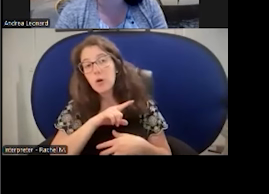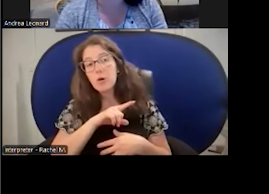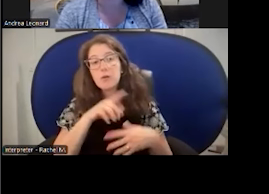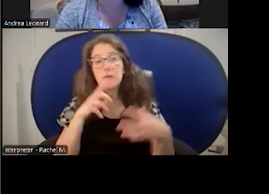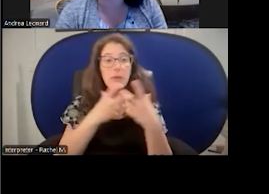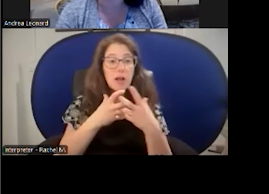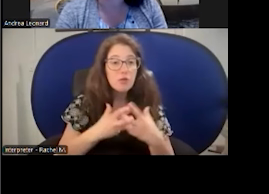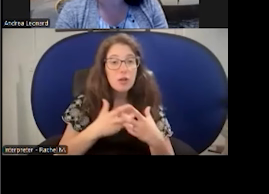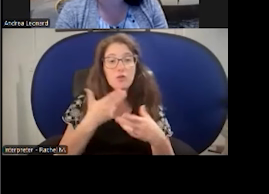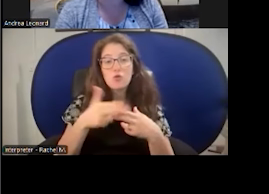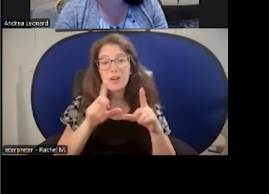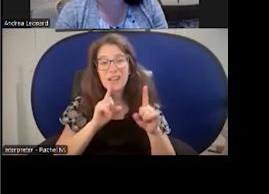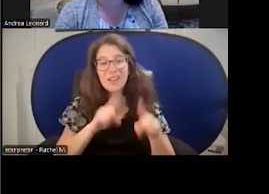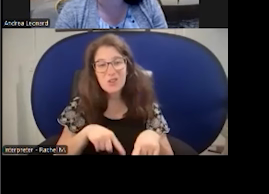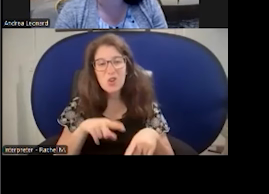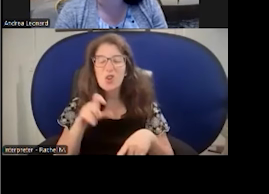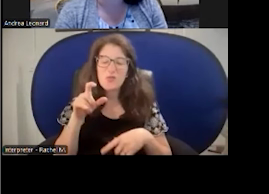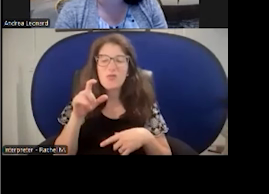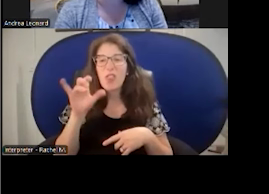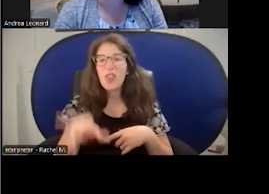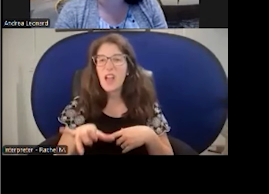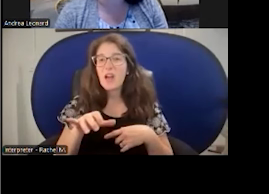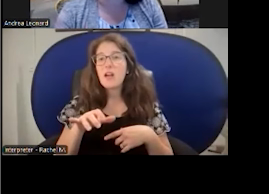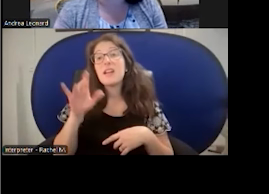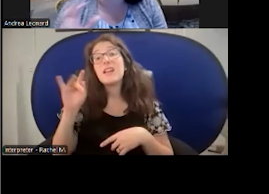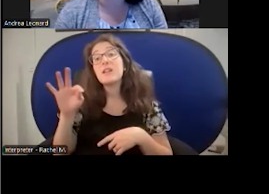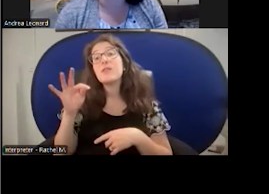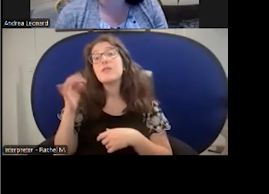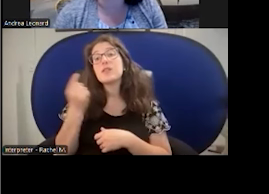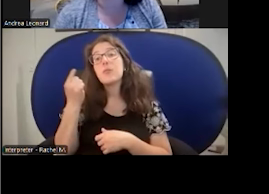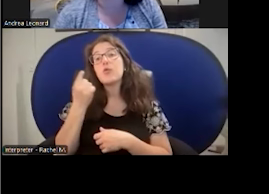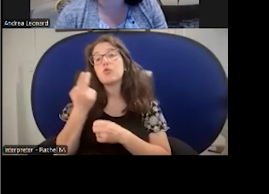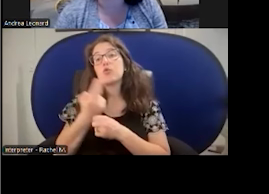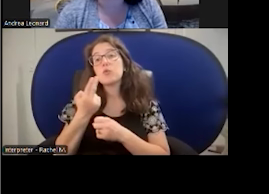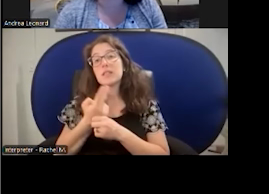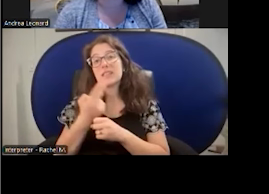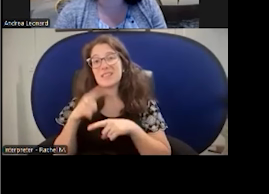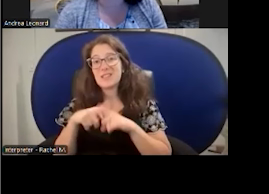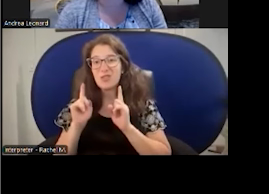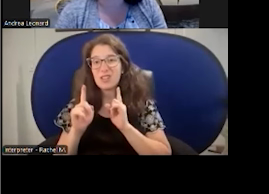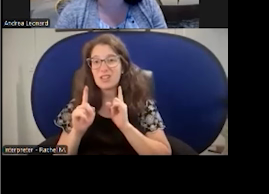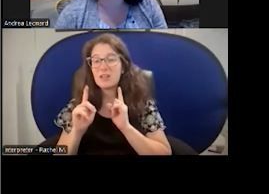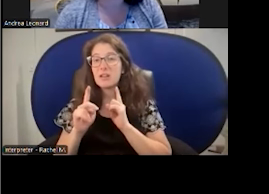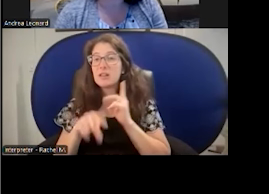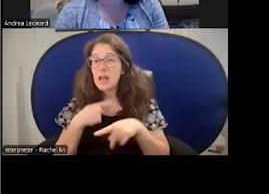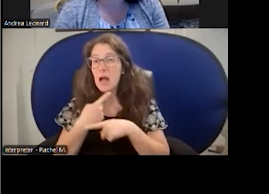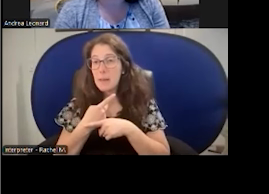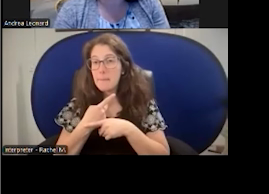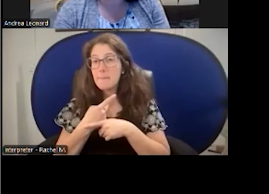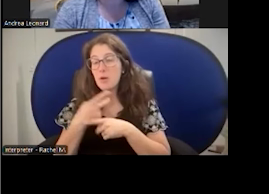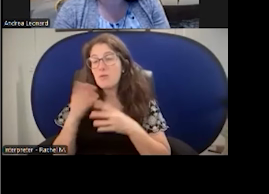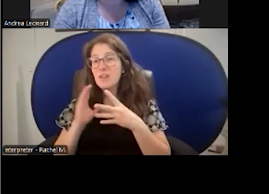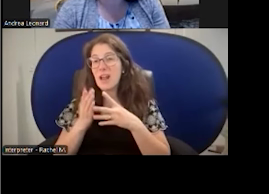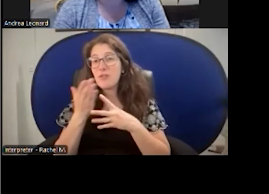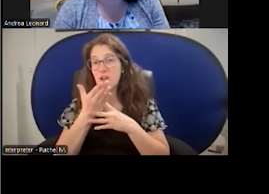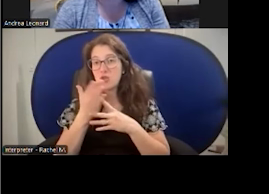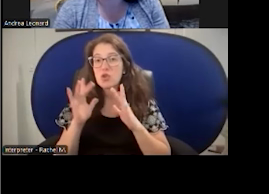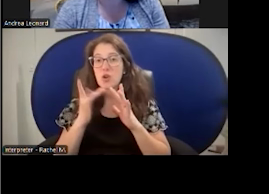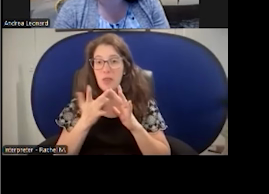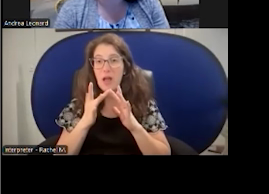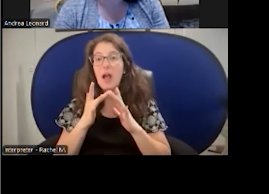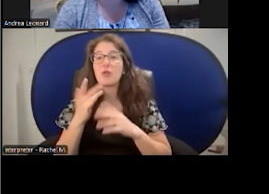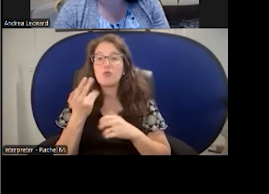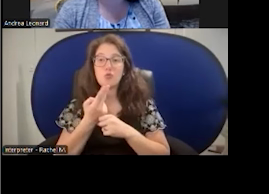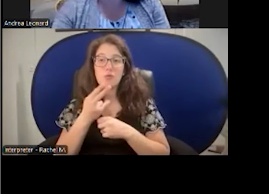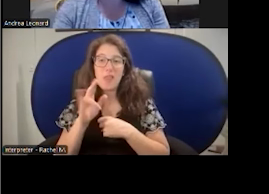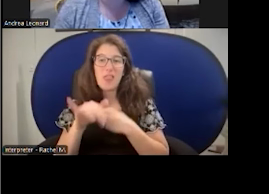navigate with a keyboard if someone is using different styles of navigation online. We want to make